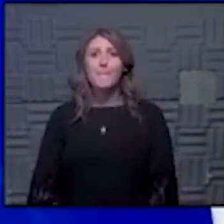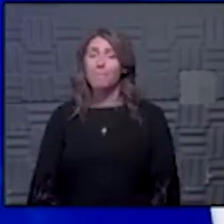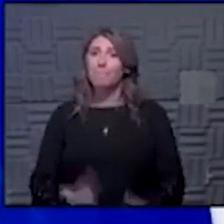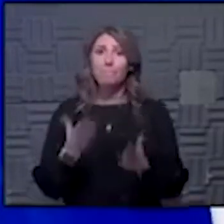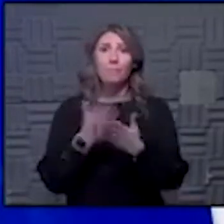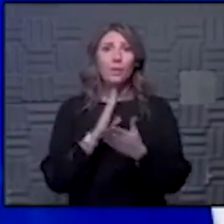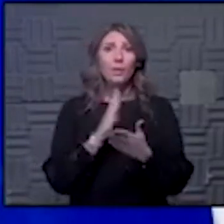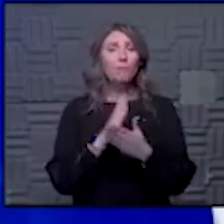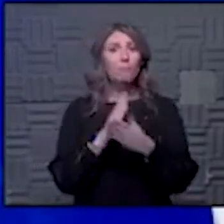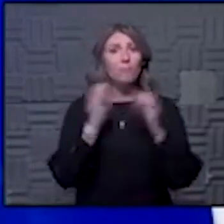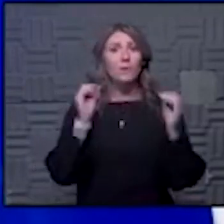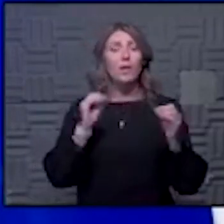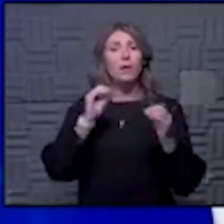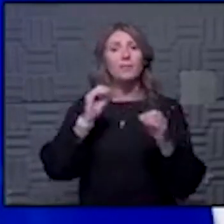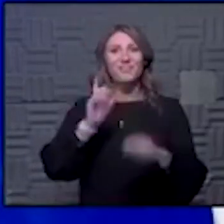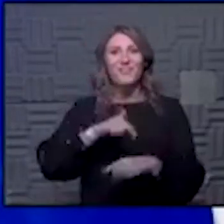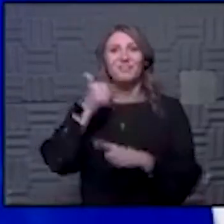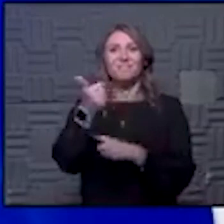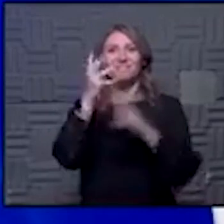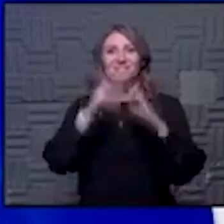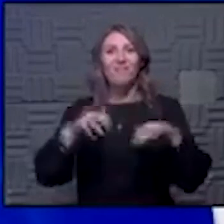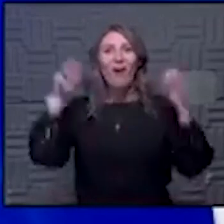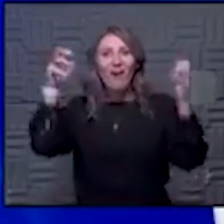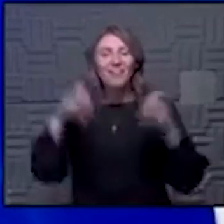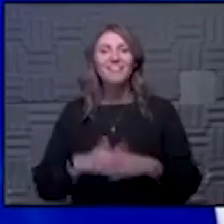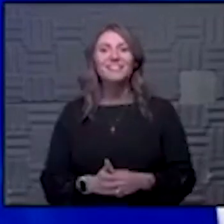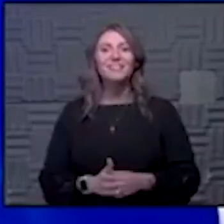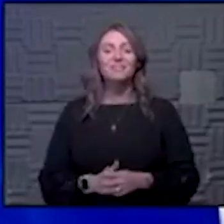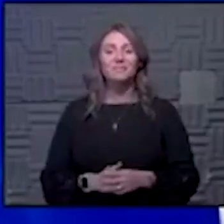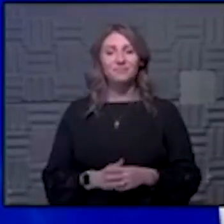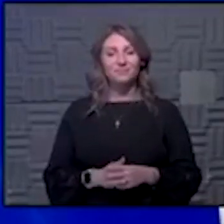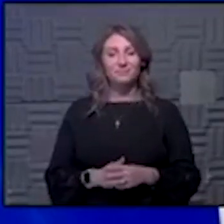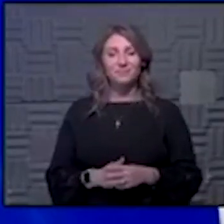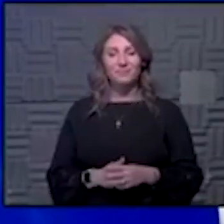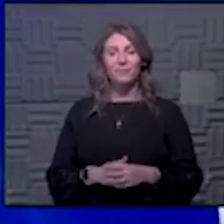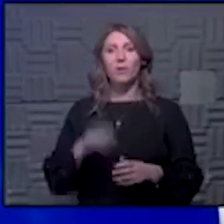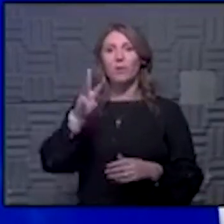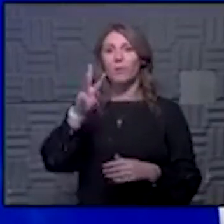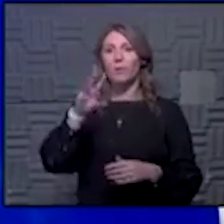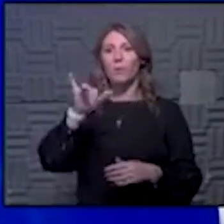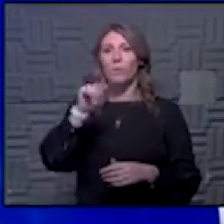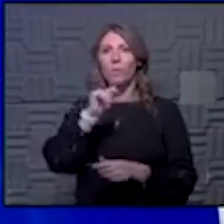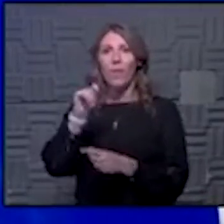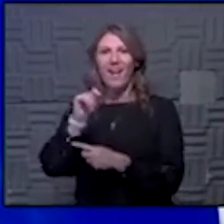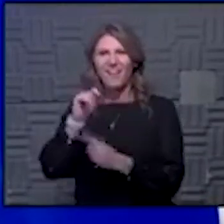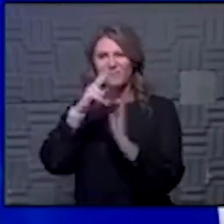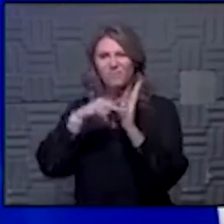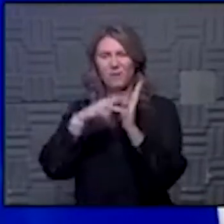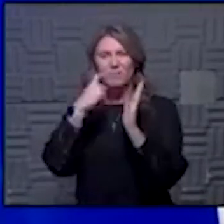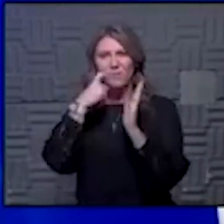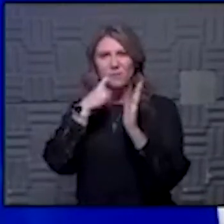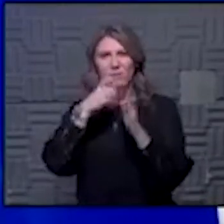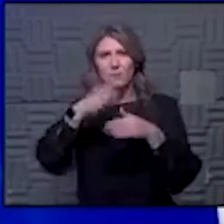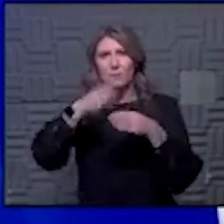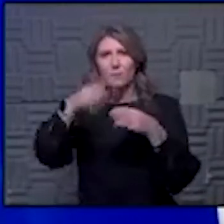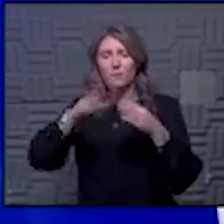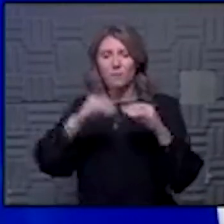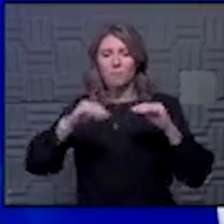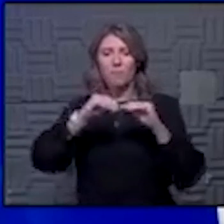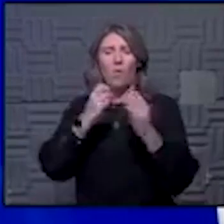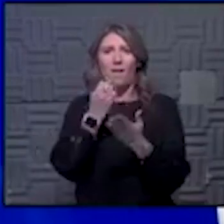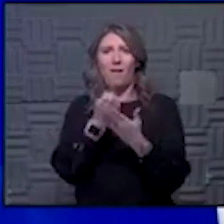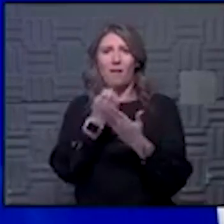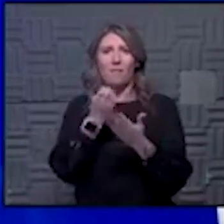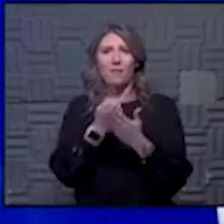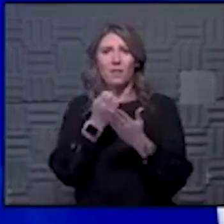All right, hearing none, let's turn to our audience there, Bob. All right. Wyatt said he read over the weekend that there is more evidence